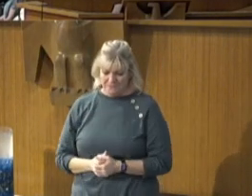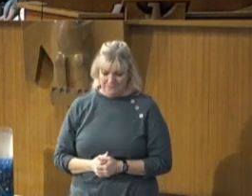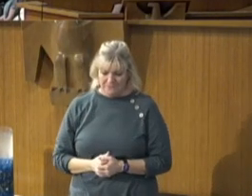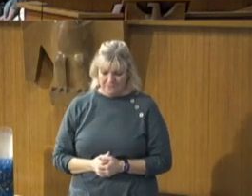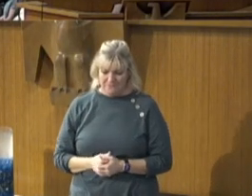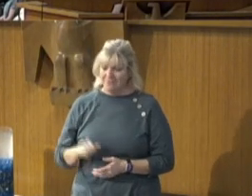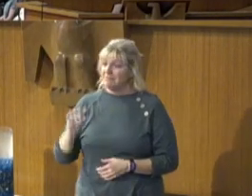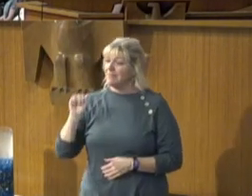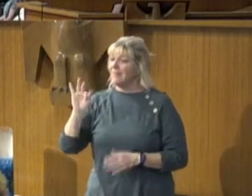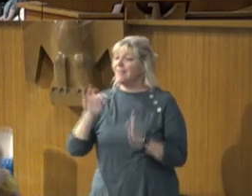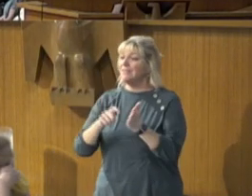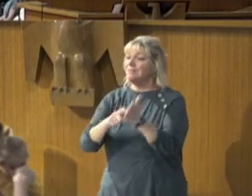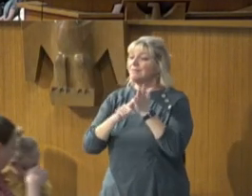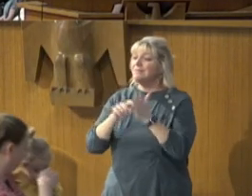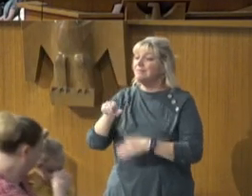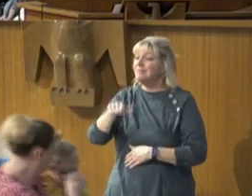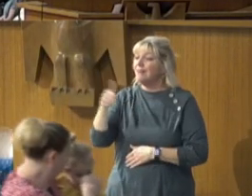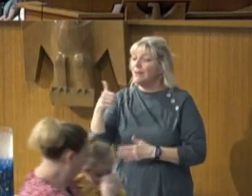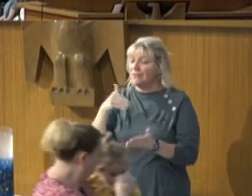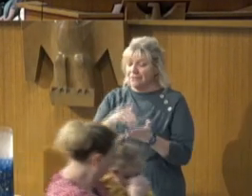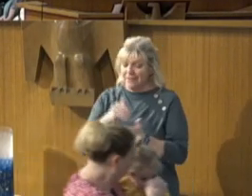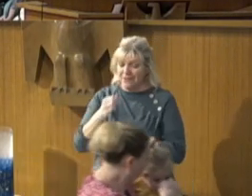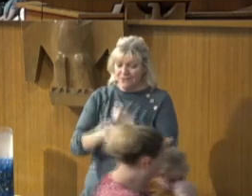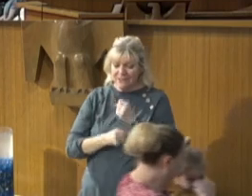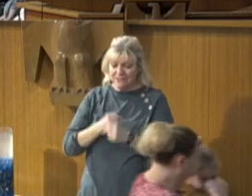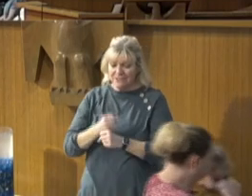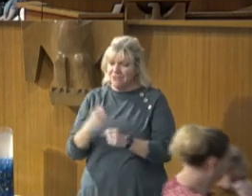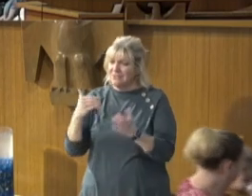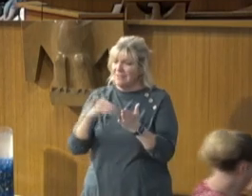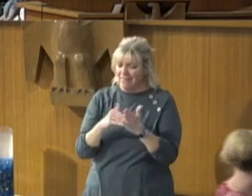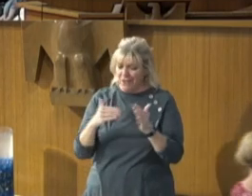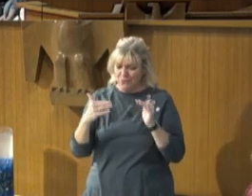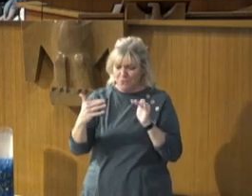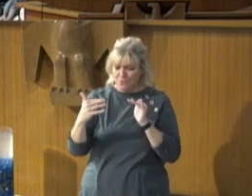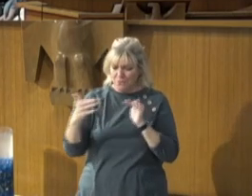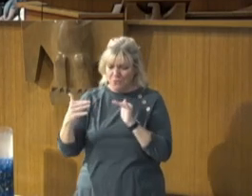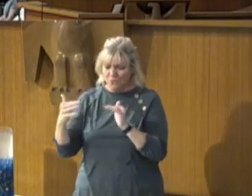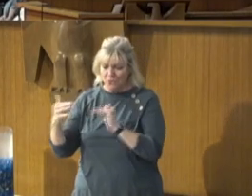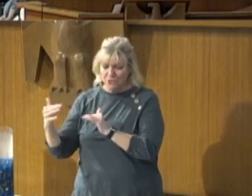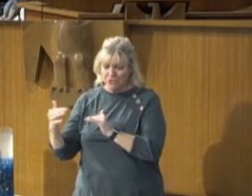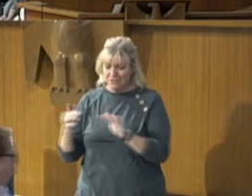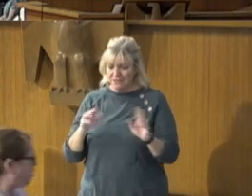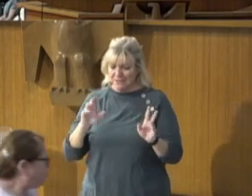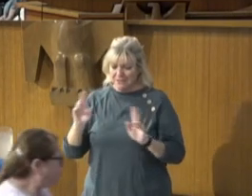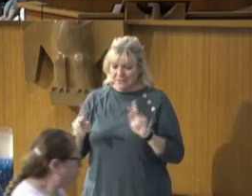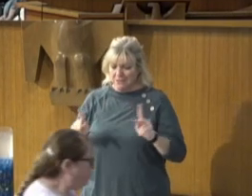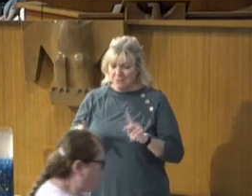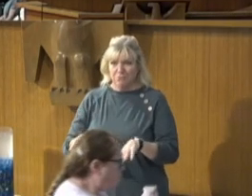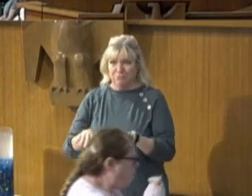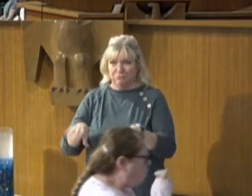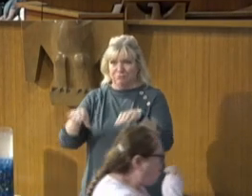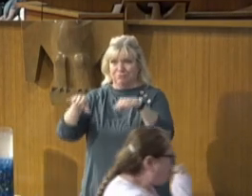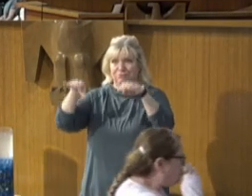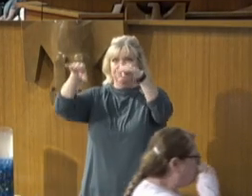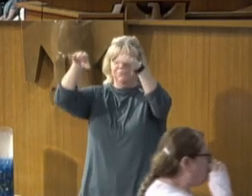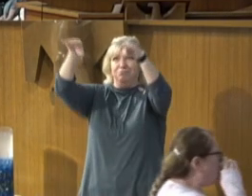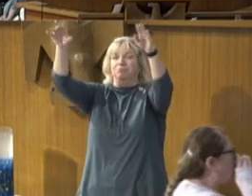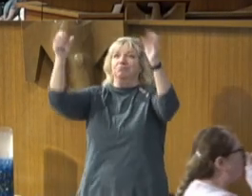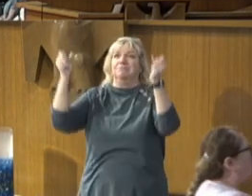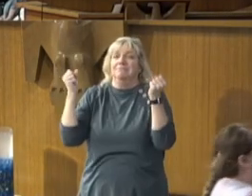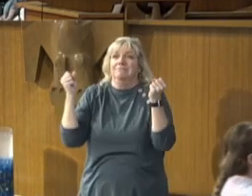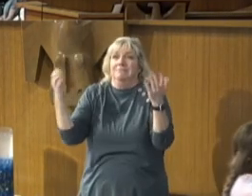If it takes another thousand years, a thousand wars, the towers rise to numberless floors in